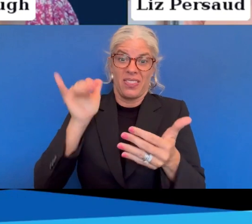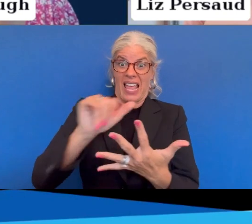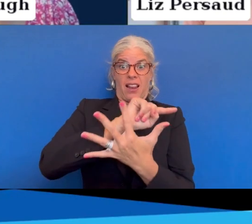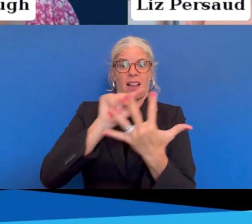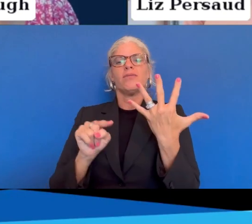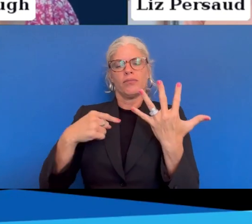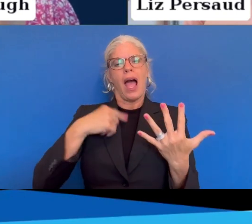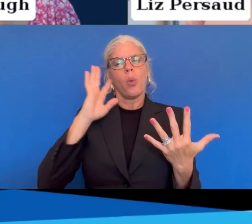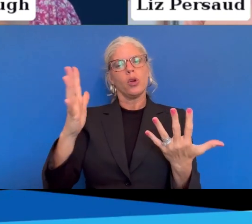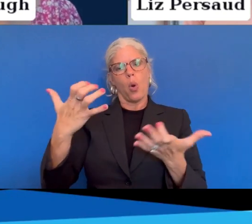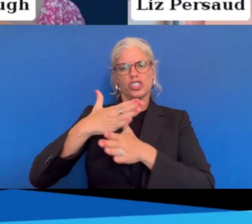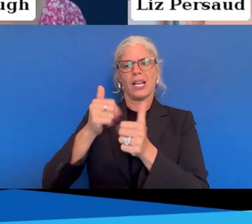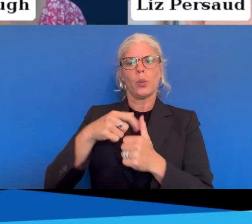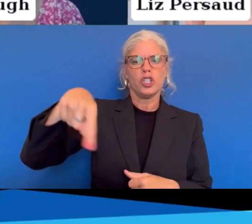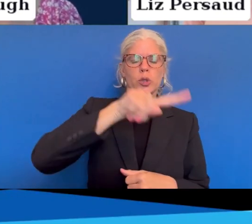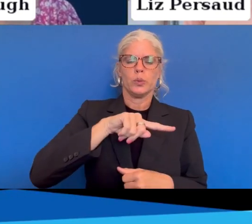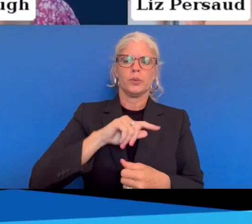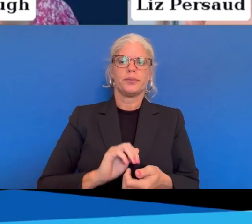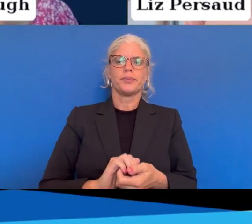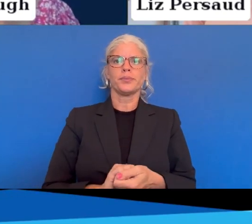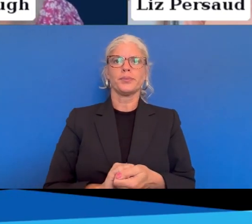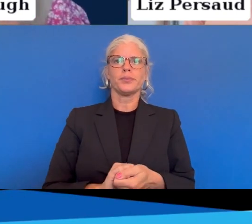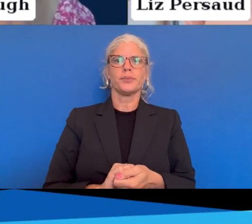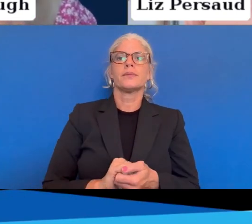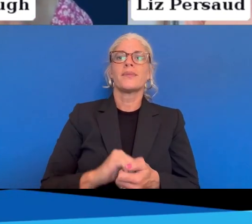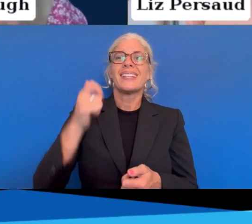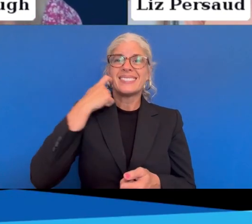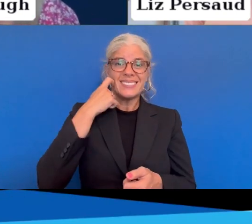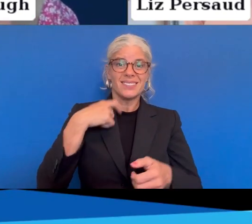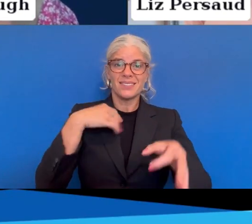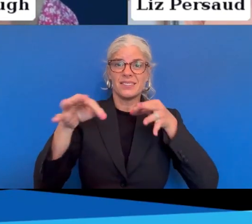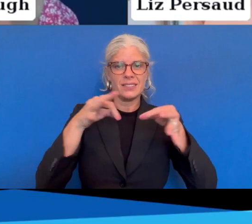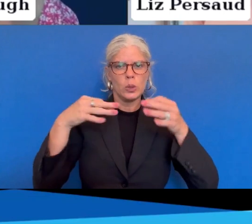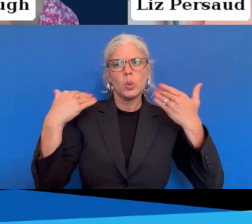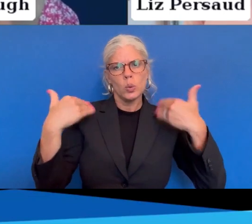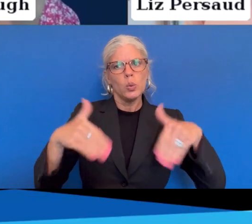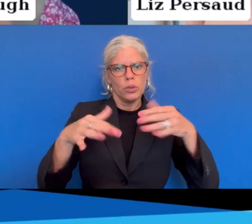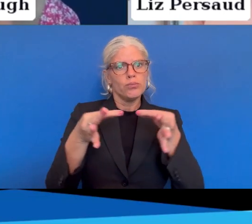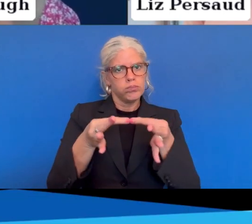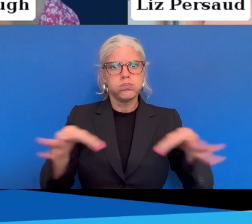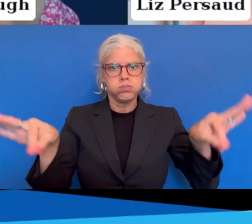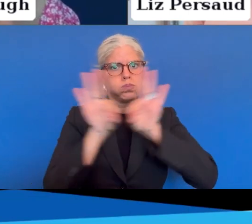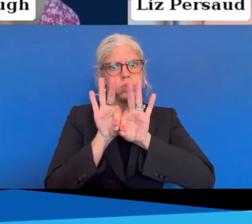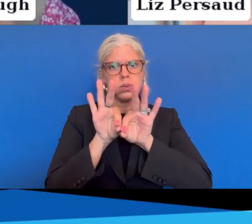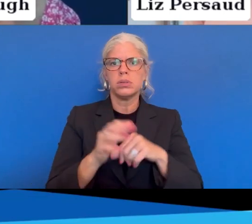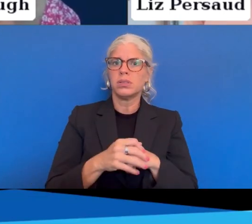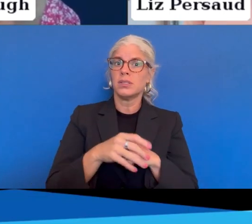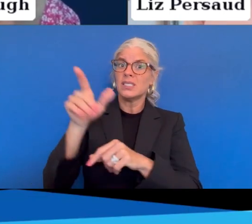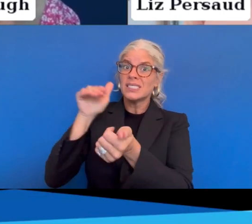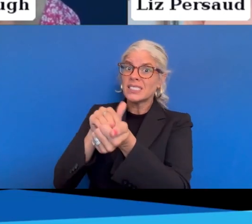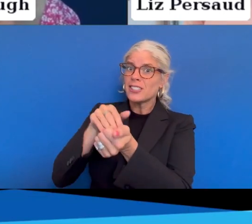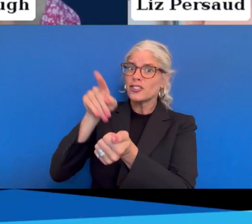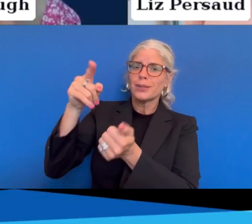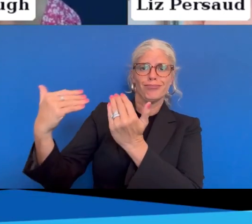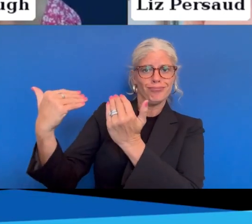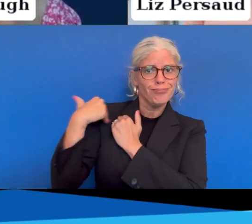it didn't, and what's our next touch point. So those would be definitely some points that I would share with you, are